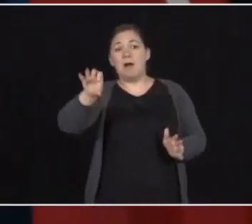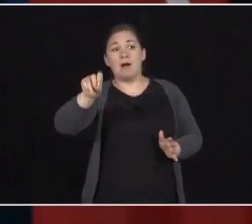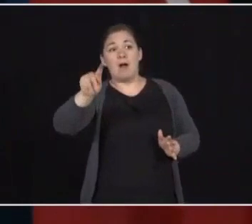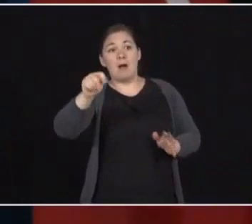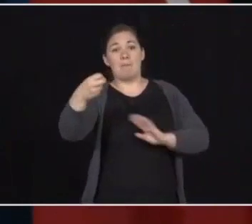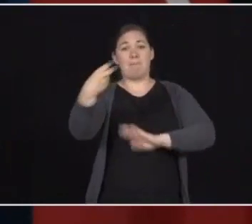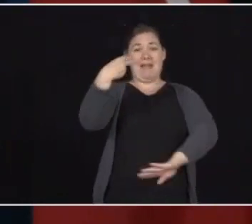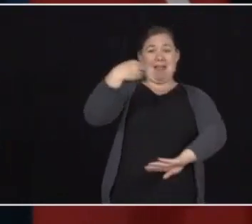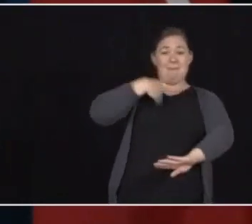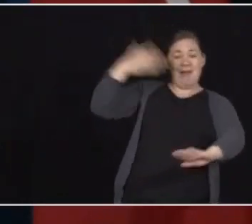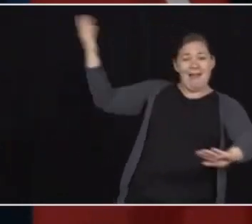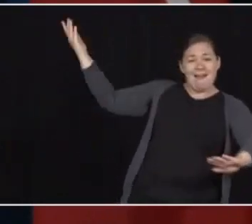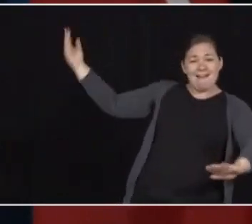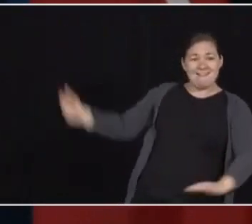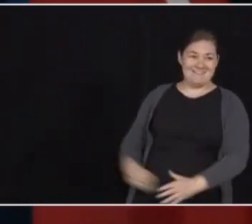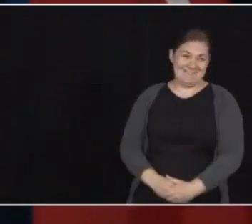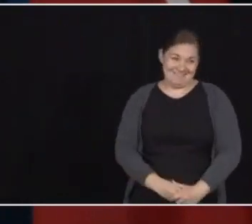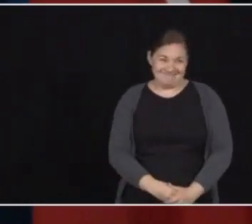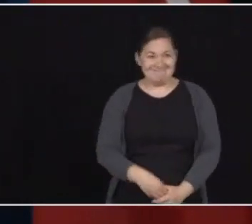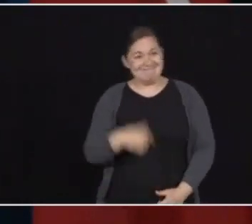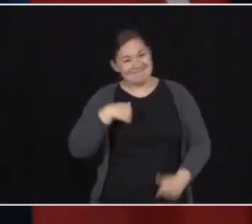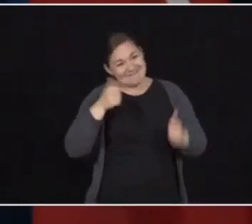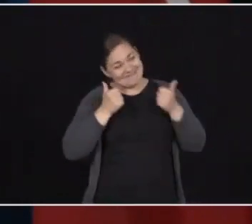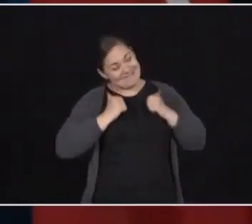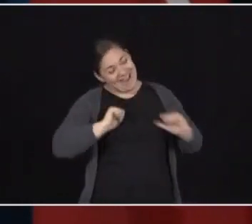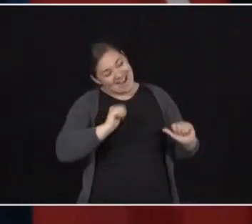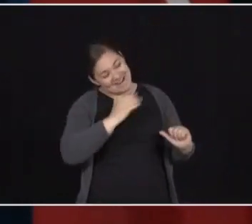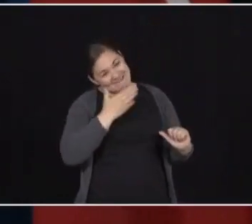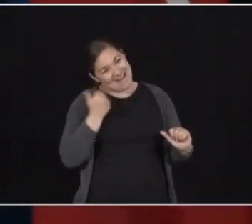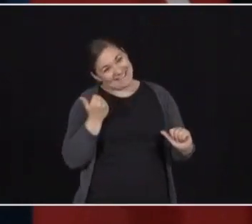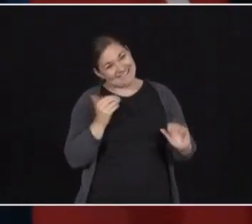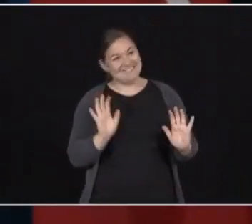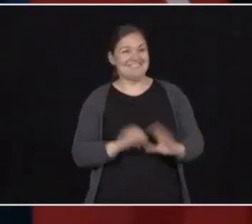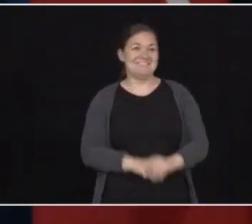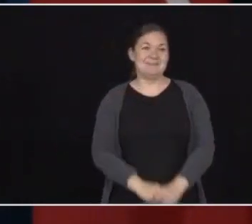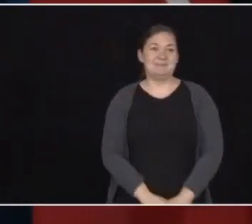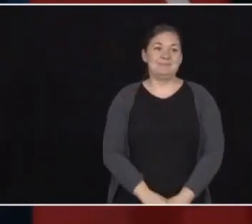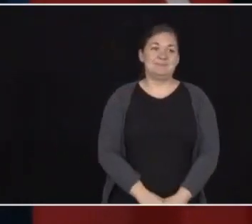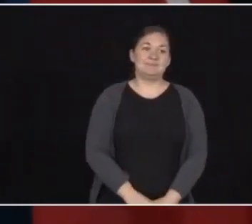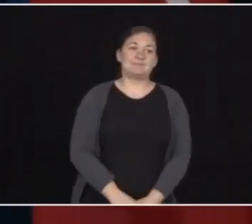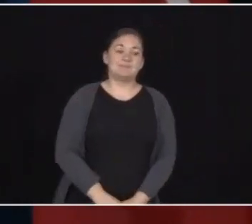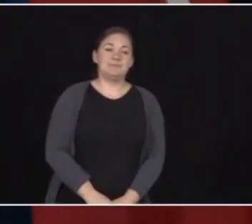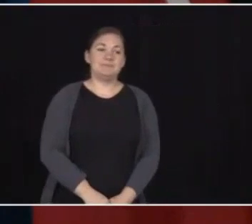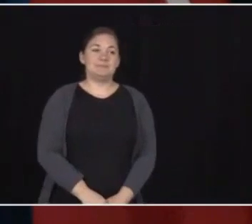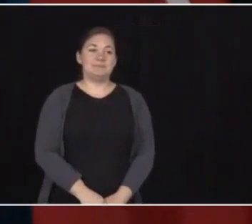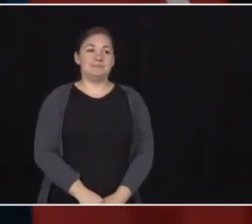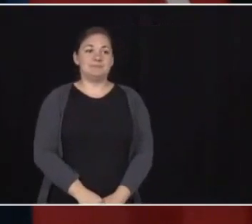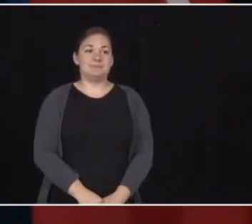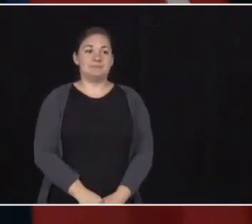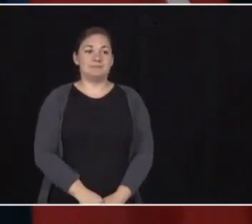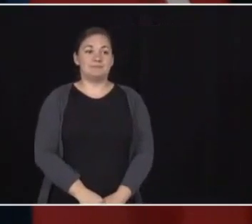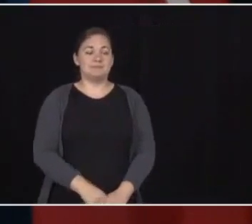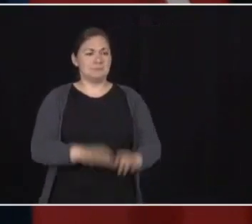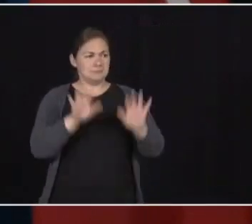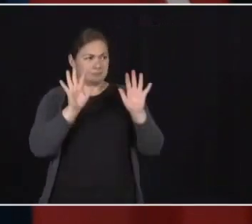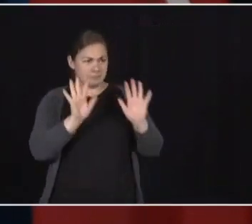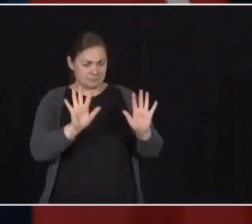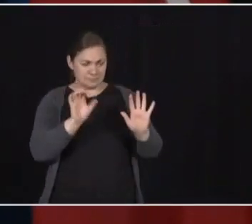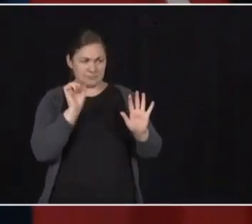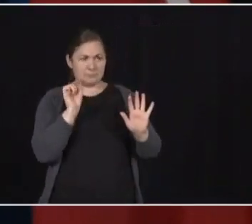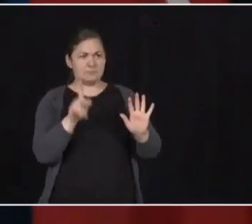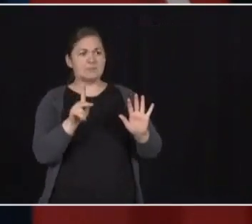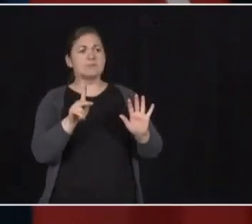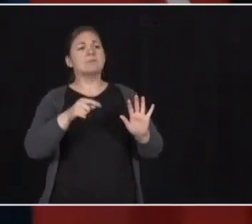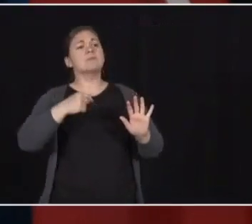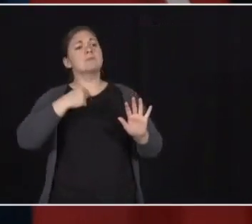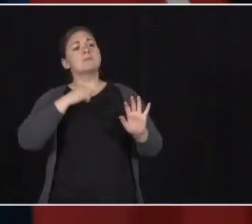We try. But Premier, I'm curious, are you going to extend? Okay, this is going to go till June 30th. You have a